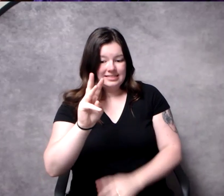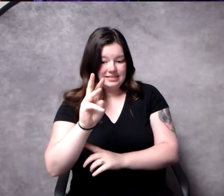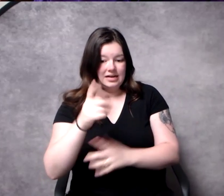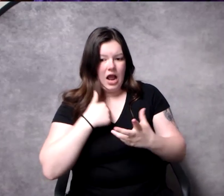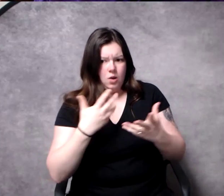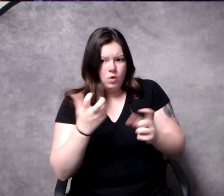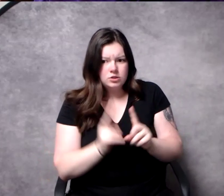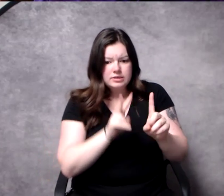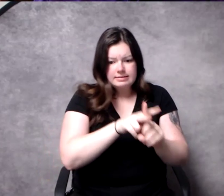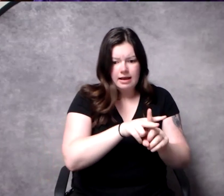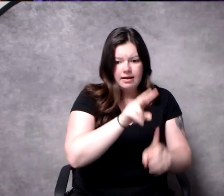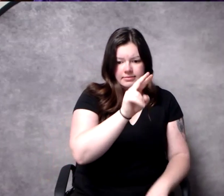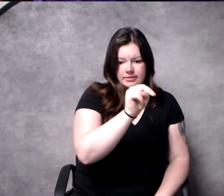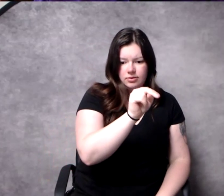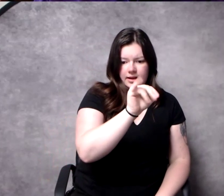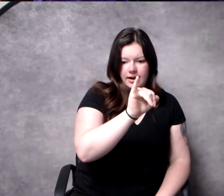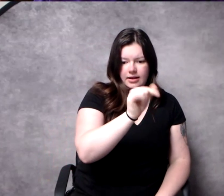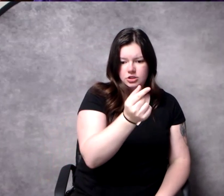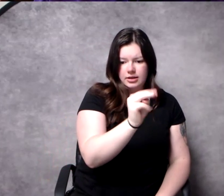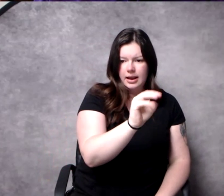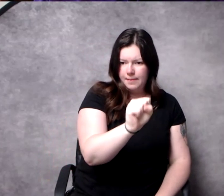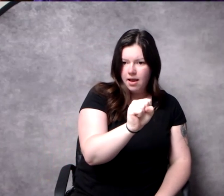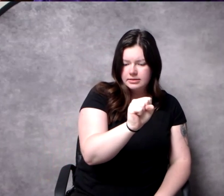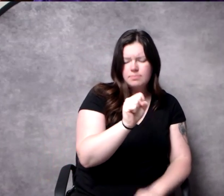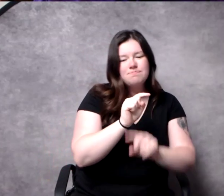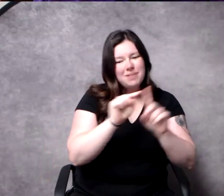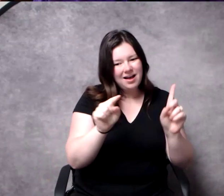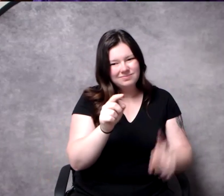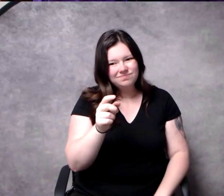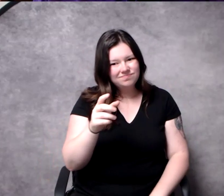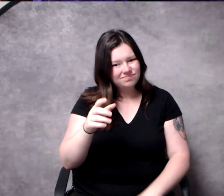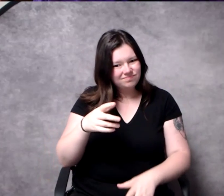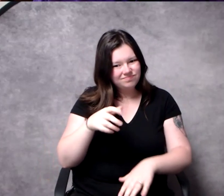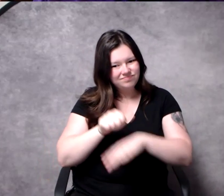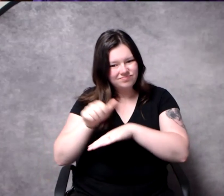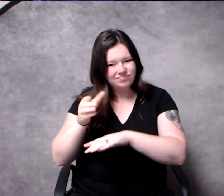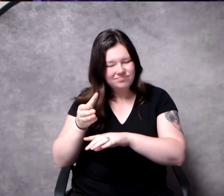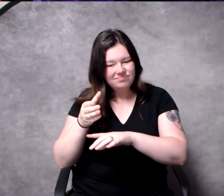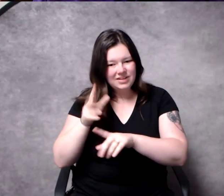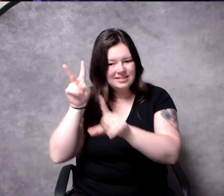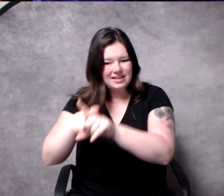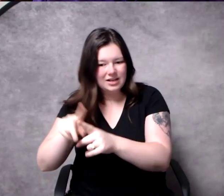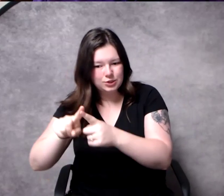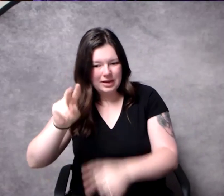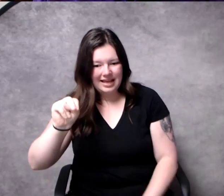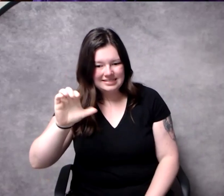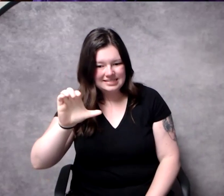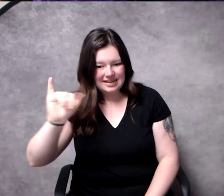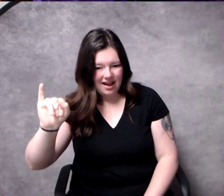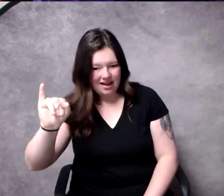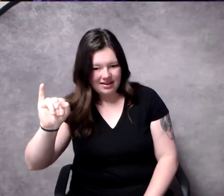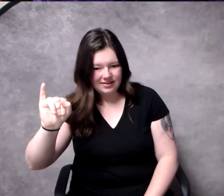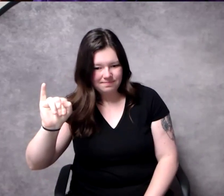it went to NCI. Of all of the 194 R16 awards, NCI awarded